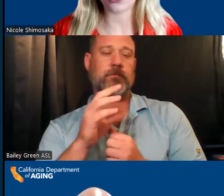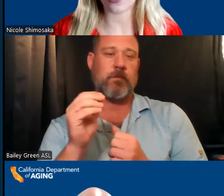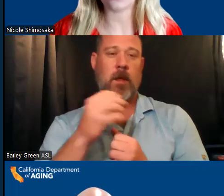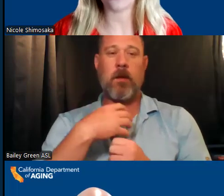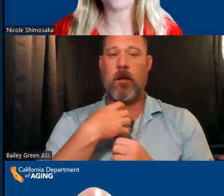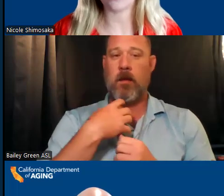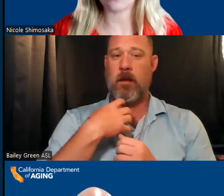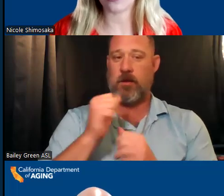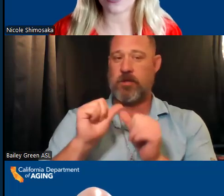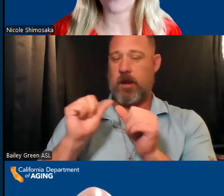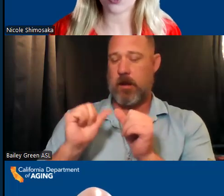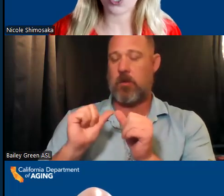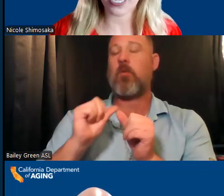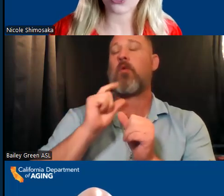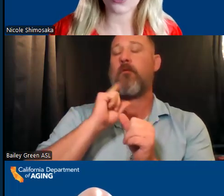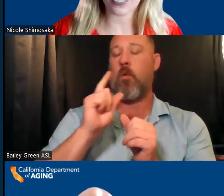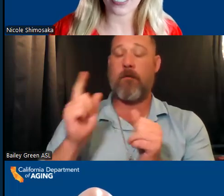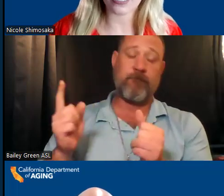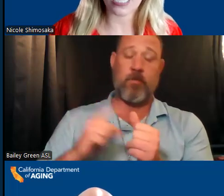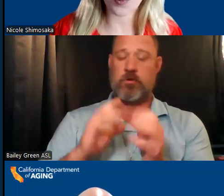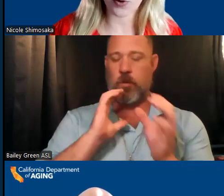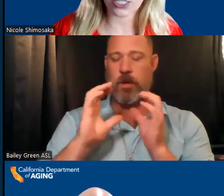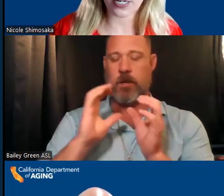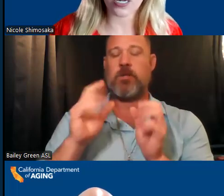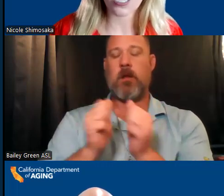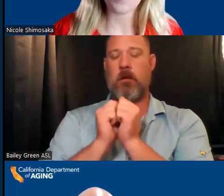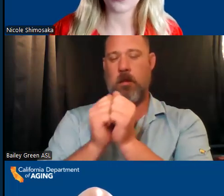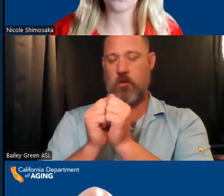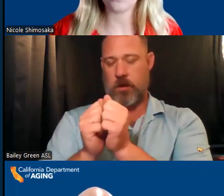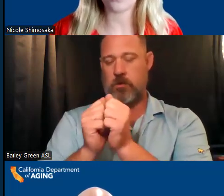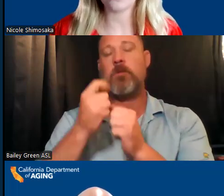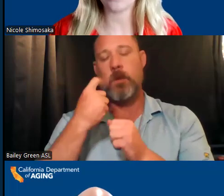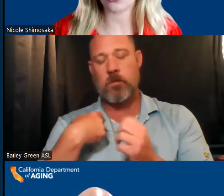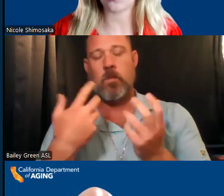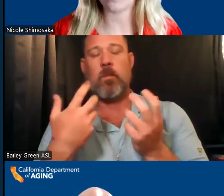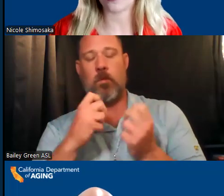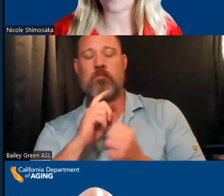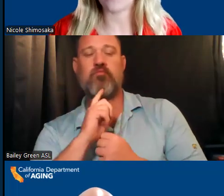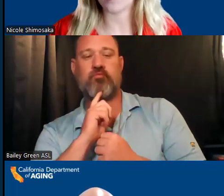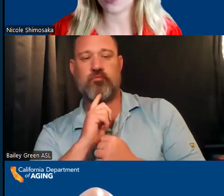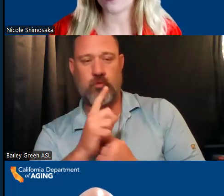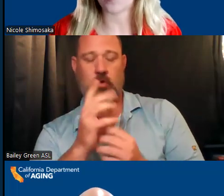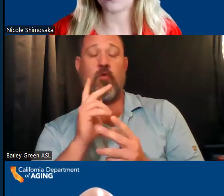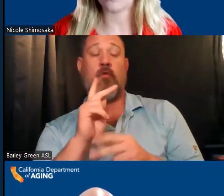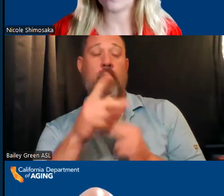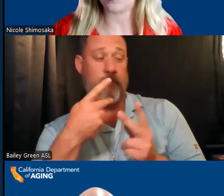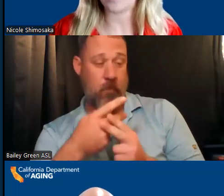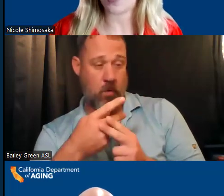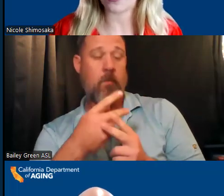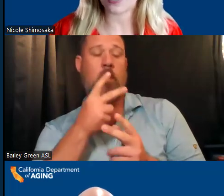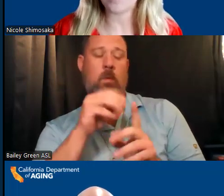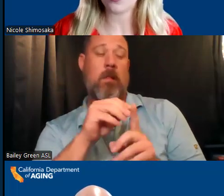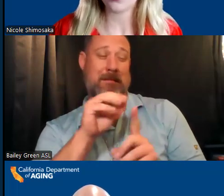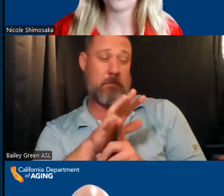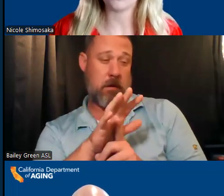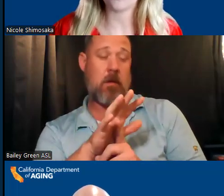Aging as our first line of communication and collaboration, because we wanted to be sure that a formula that was going to impact